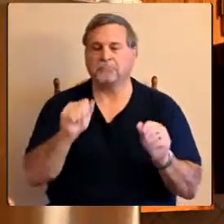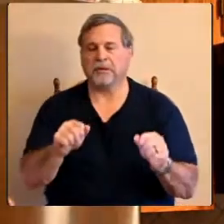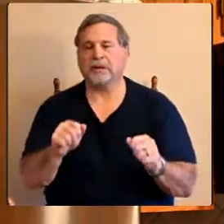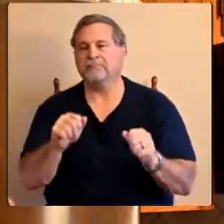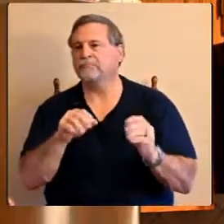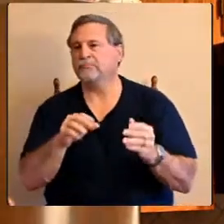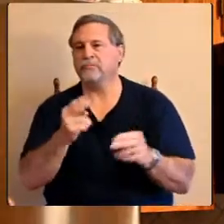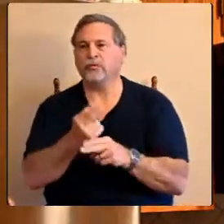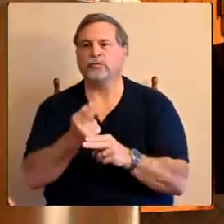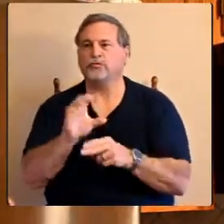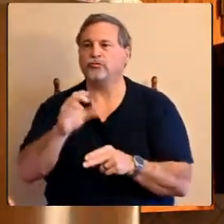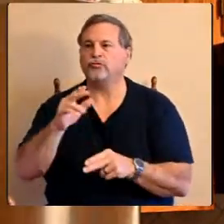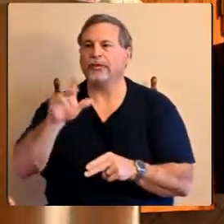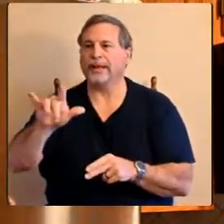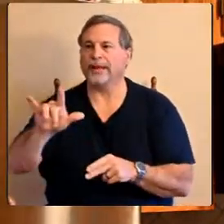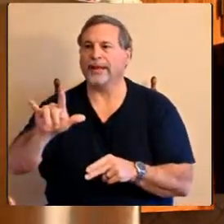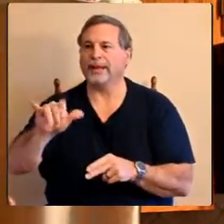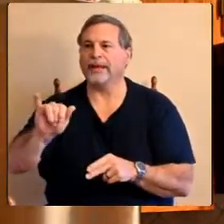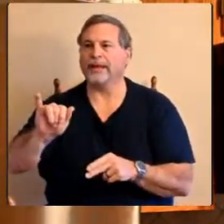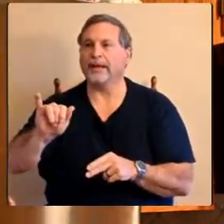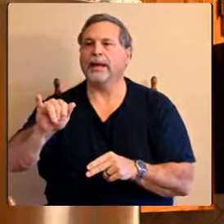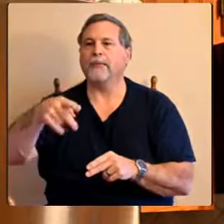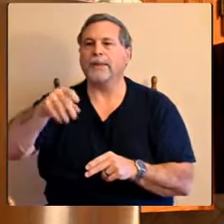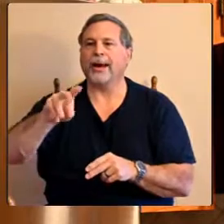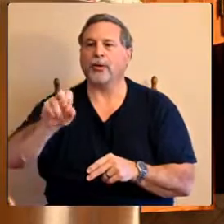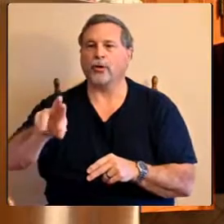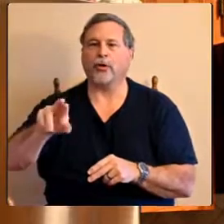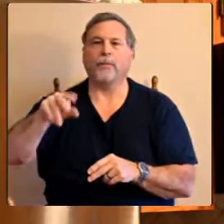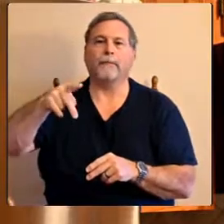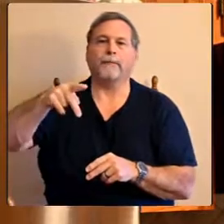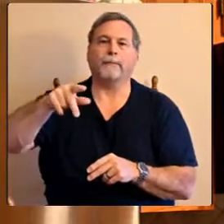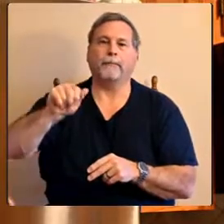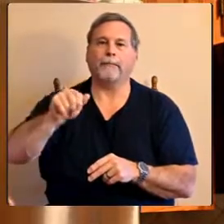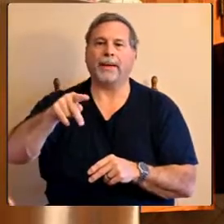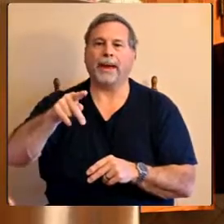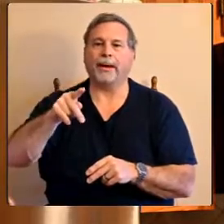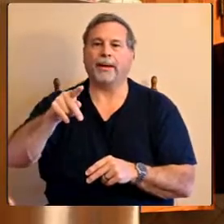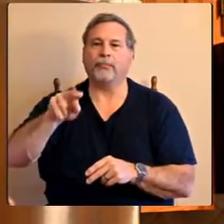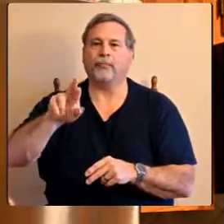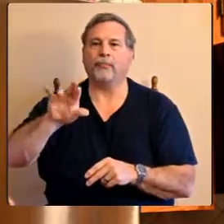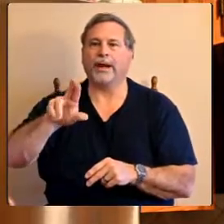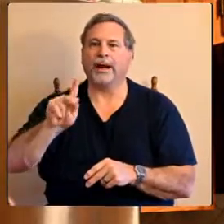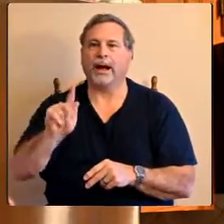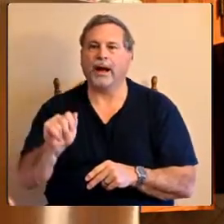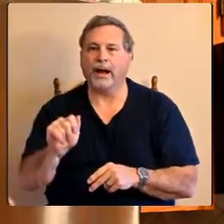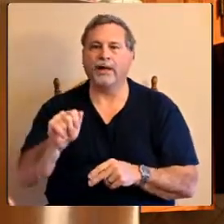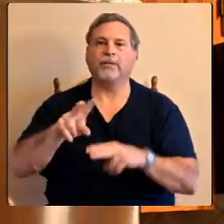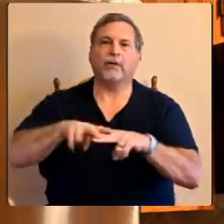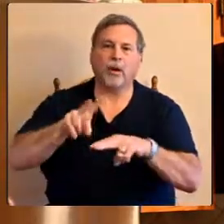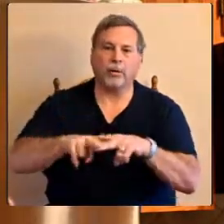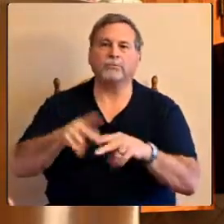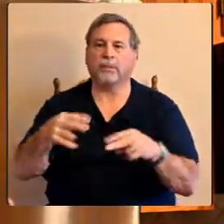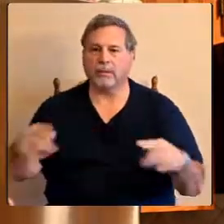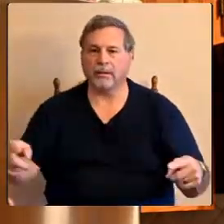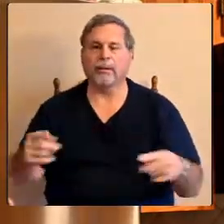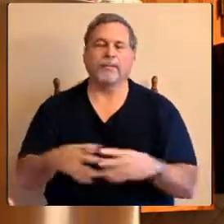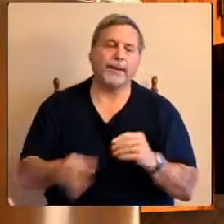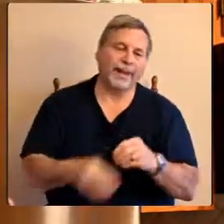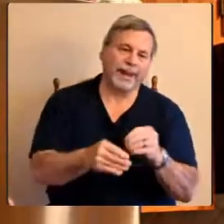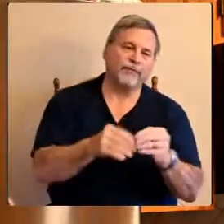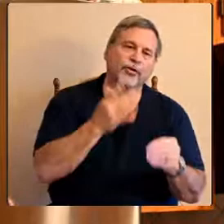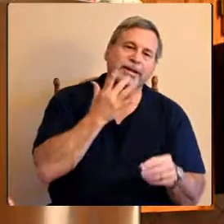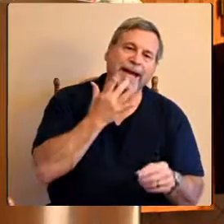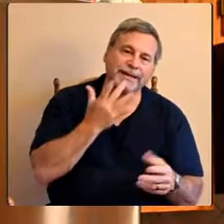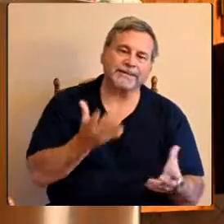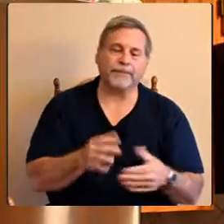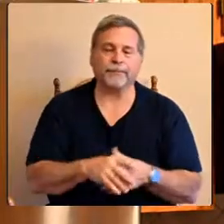could put in chili powder and some paprika and salt and pepper and stuff. But I'm going to add some of this. Now again, it's